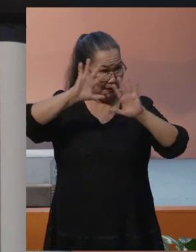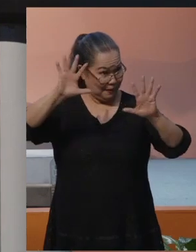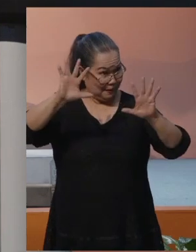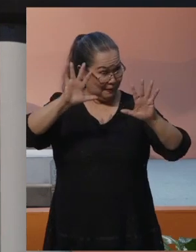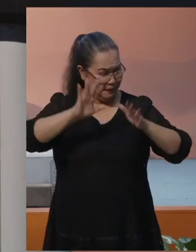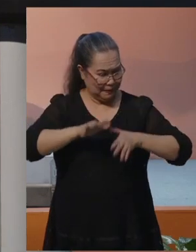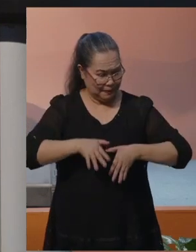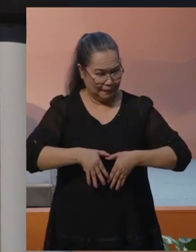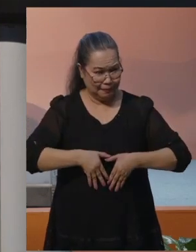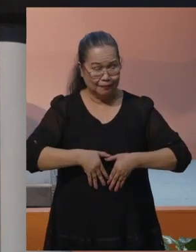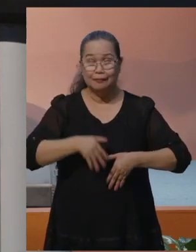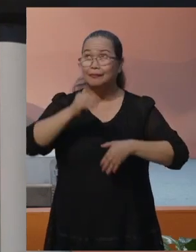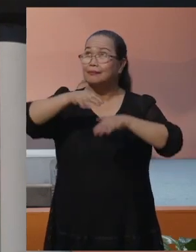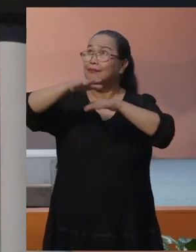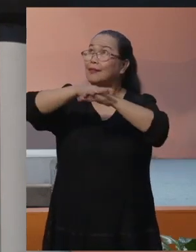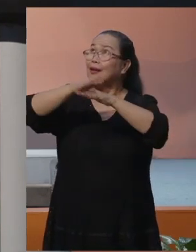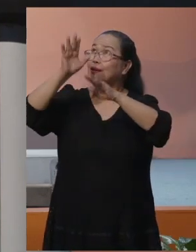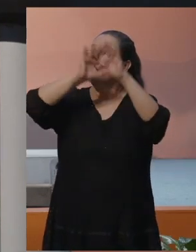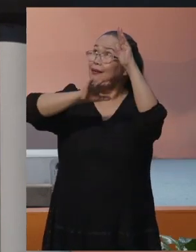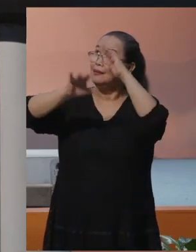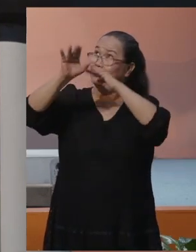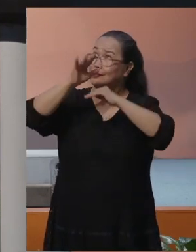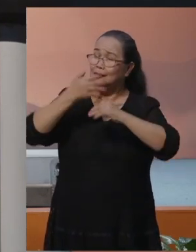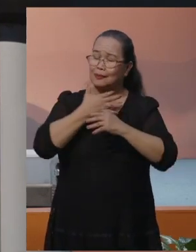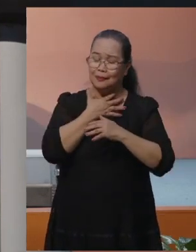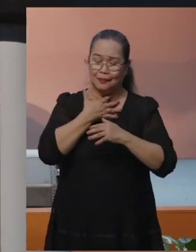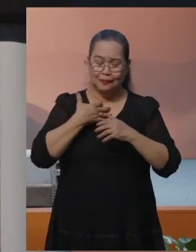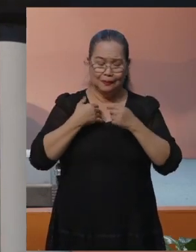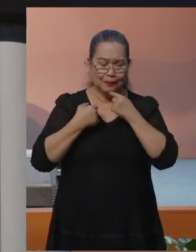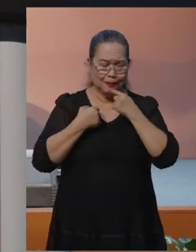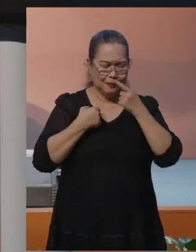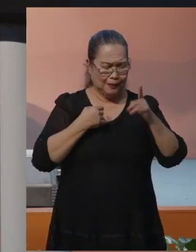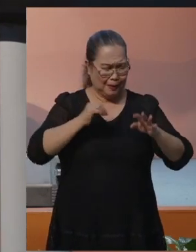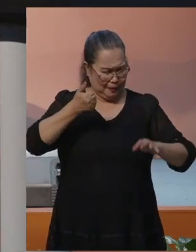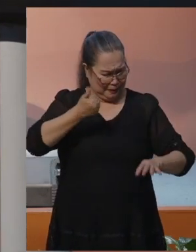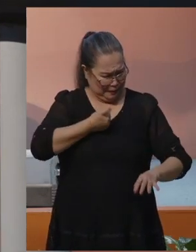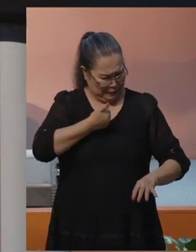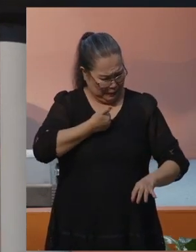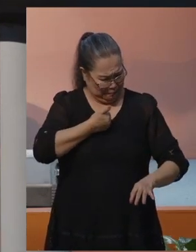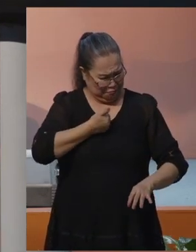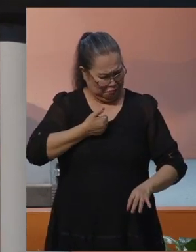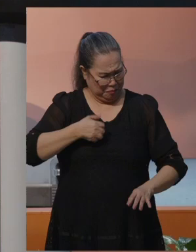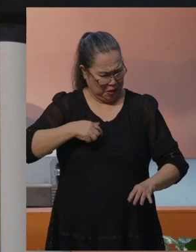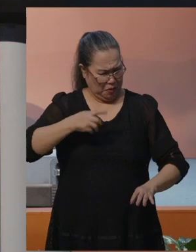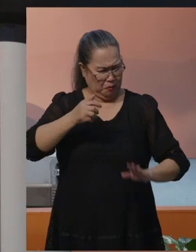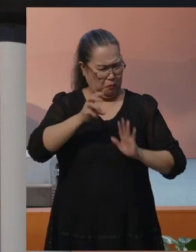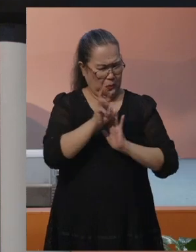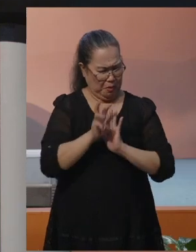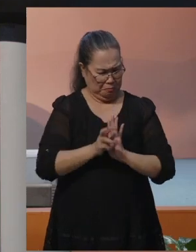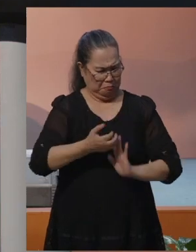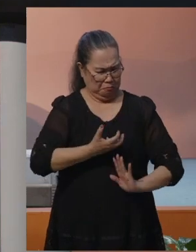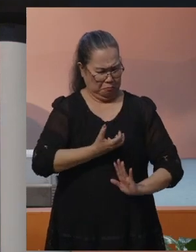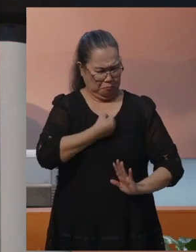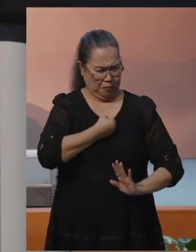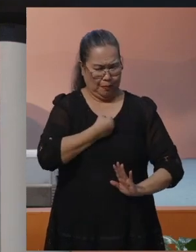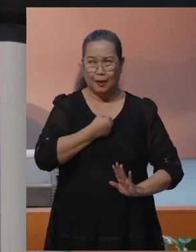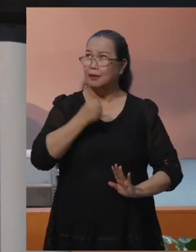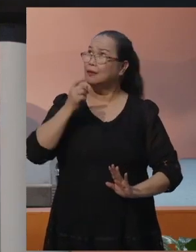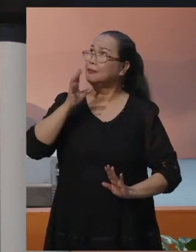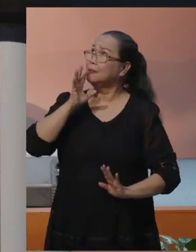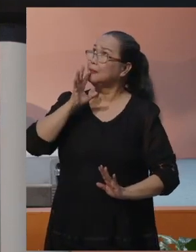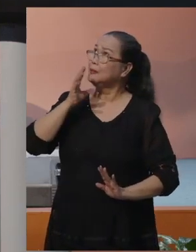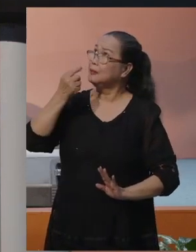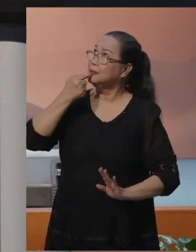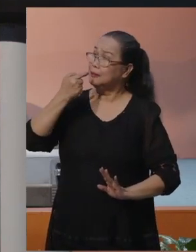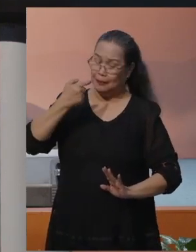still, above the storms of passion, the murmurs of self-will. Oh, speak to reassure